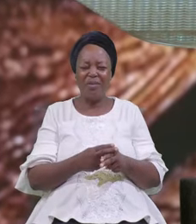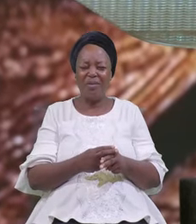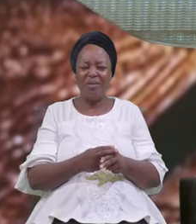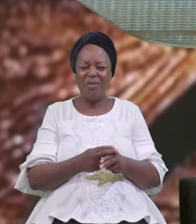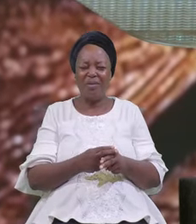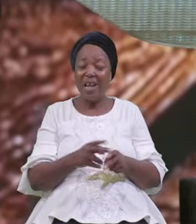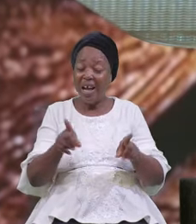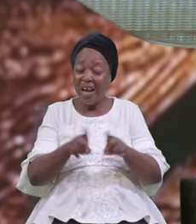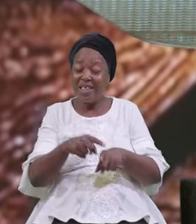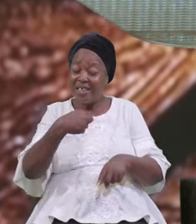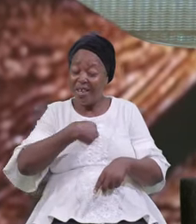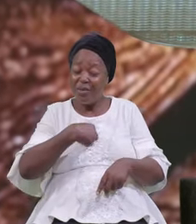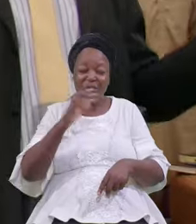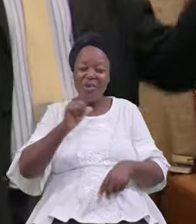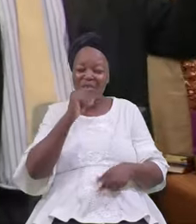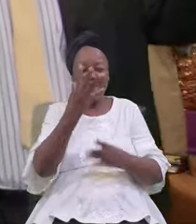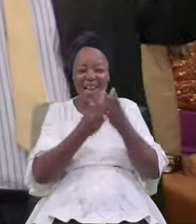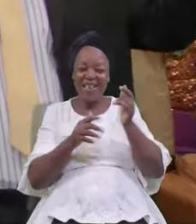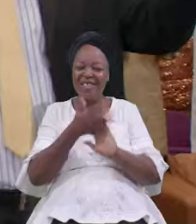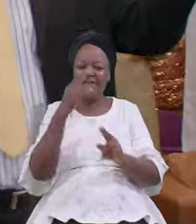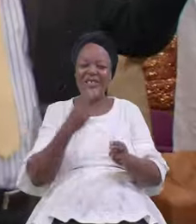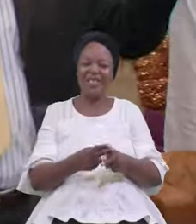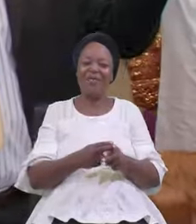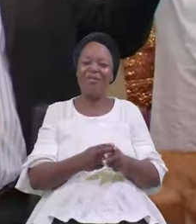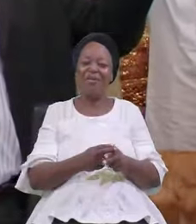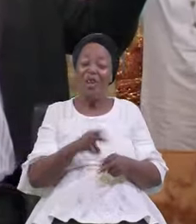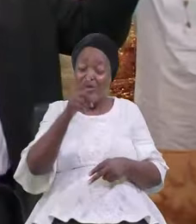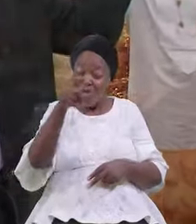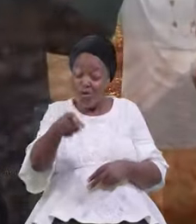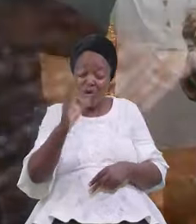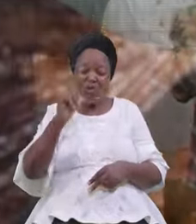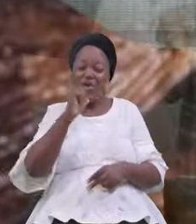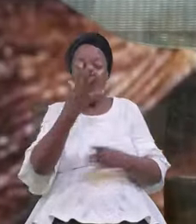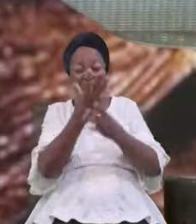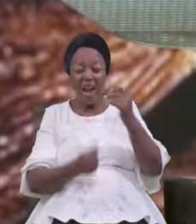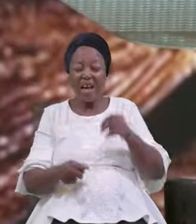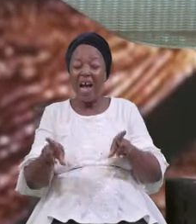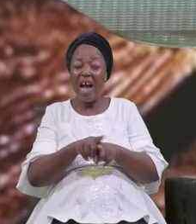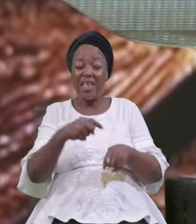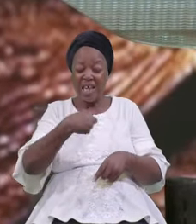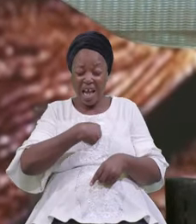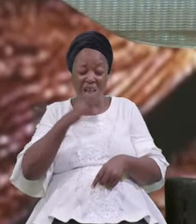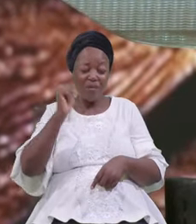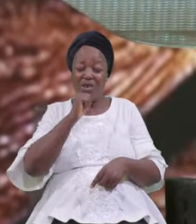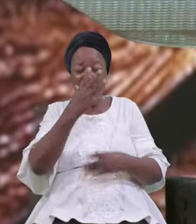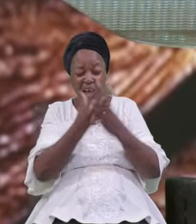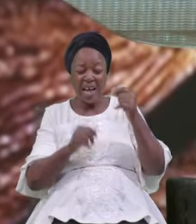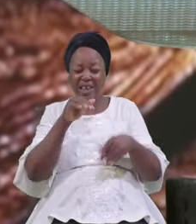Amen. As I will not lack. Amen. You will not lack as I will not